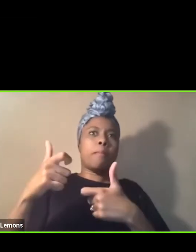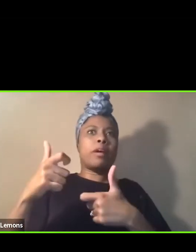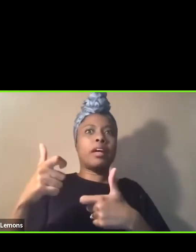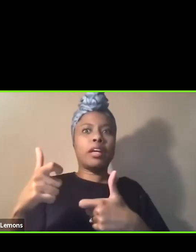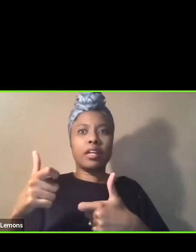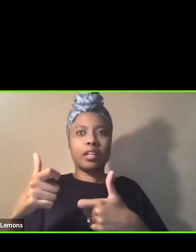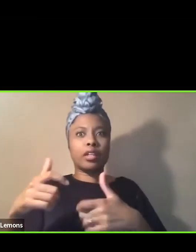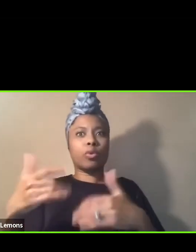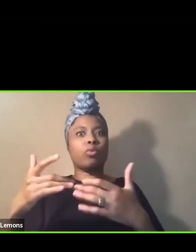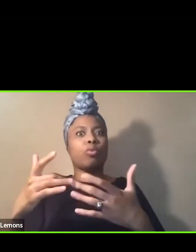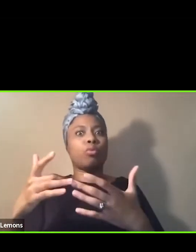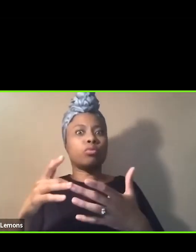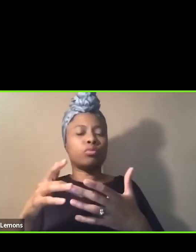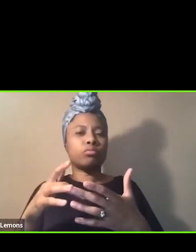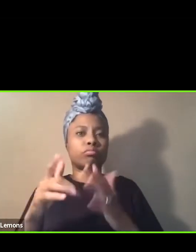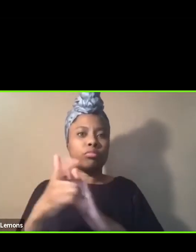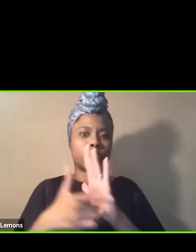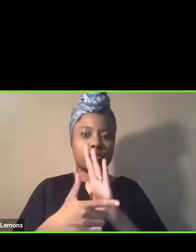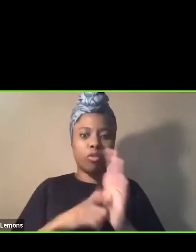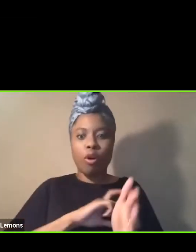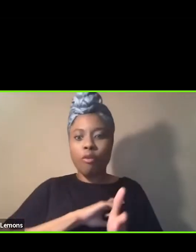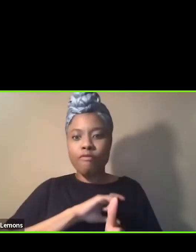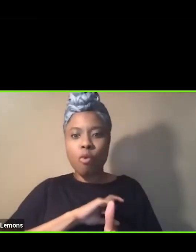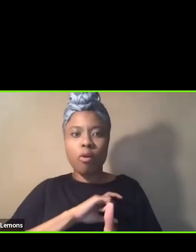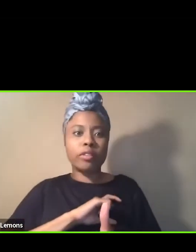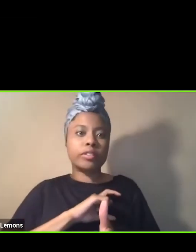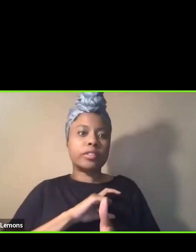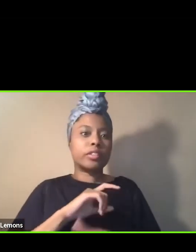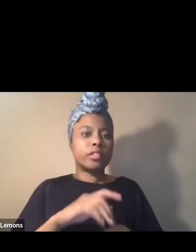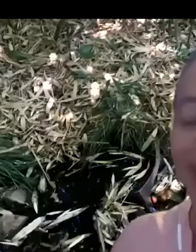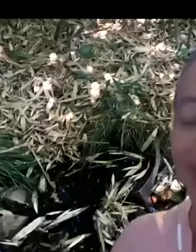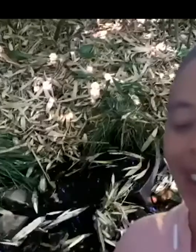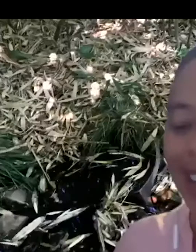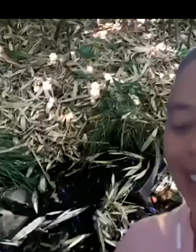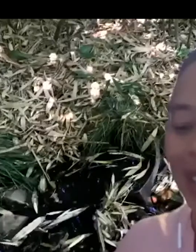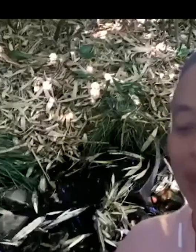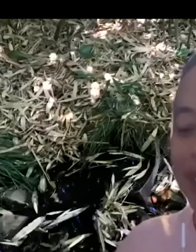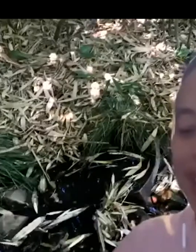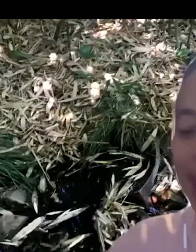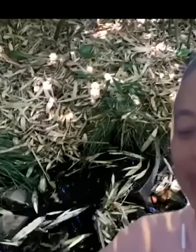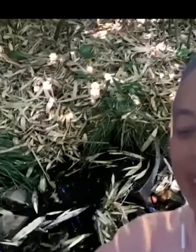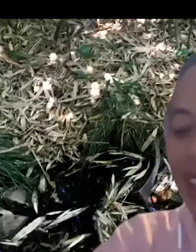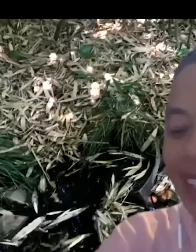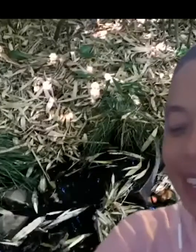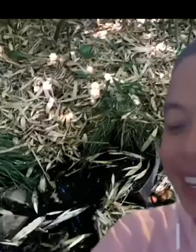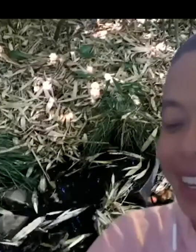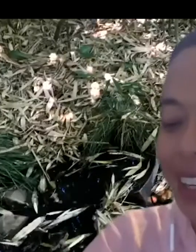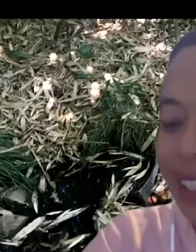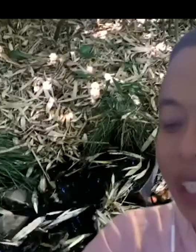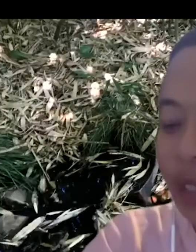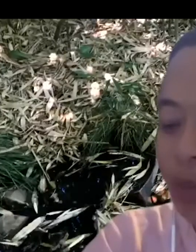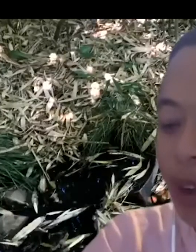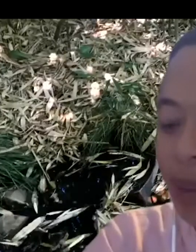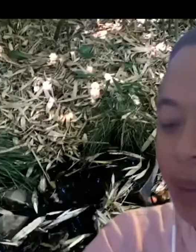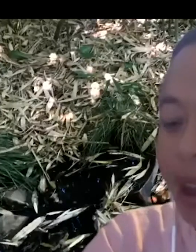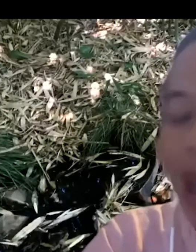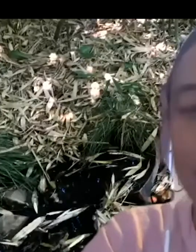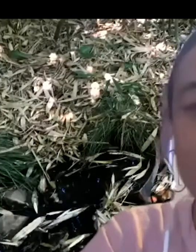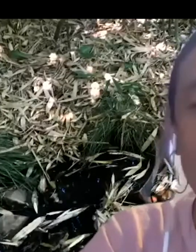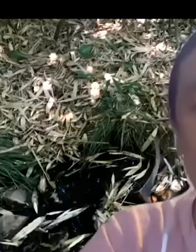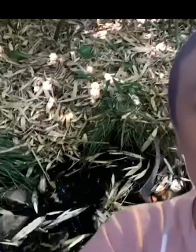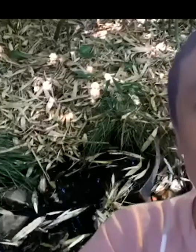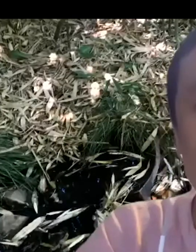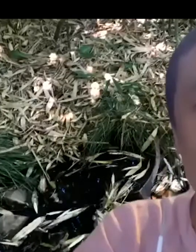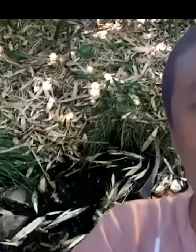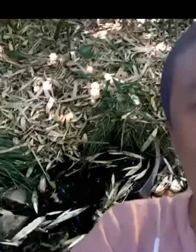to law enforcement and the criminal justice system. And I share in some of the doubt that Khalil Gibran